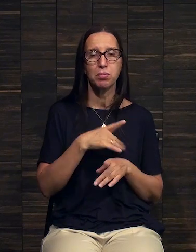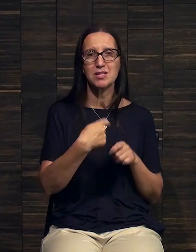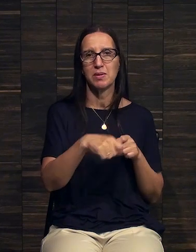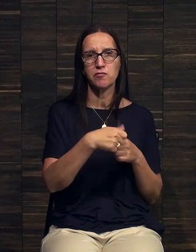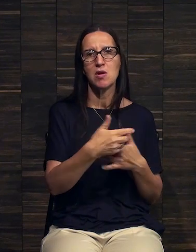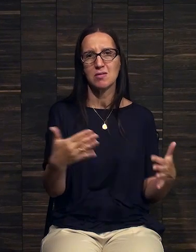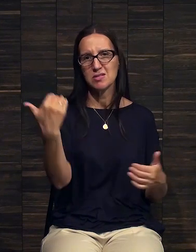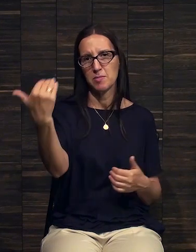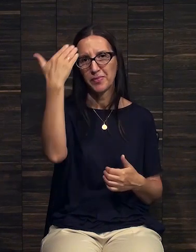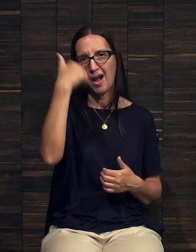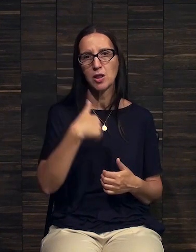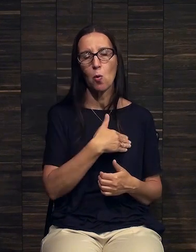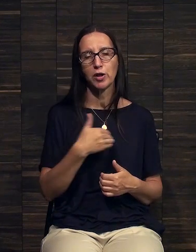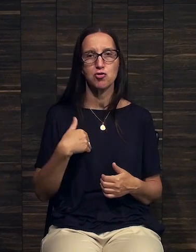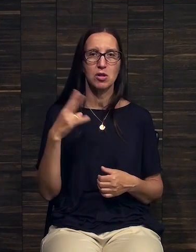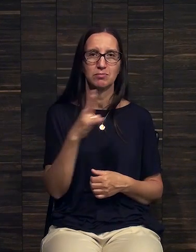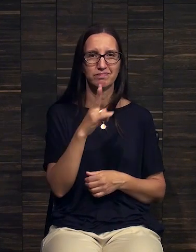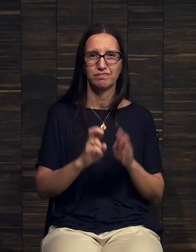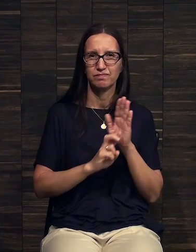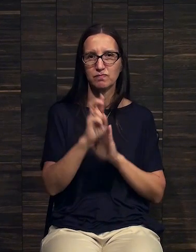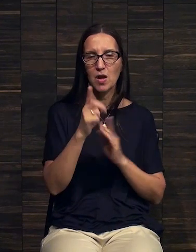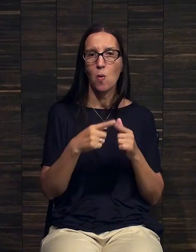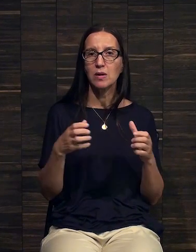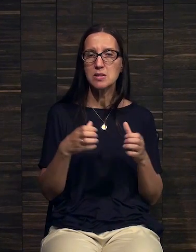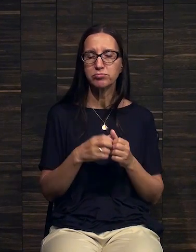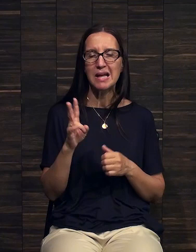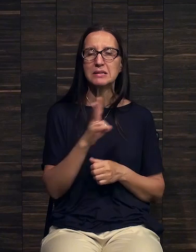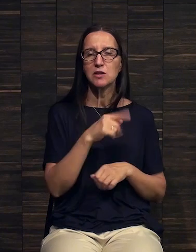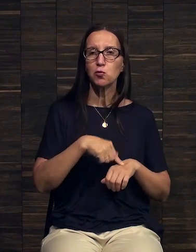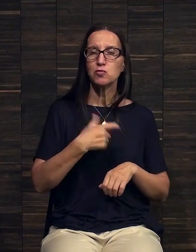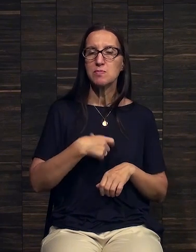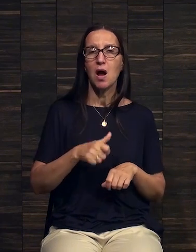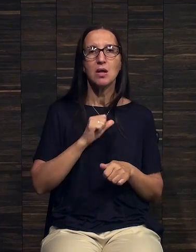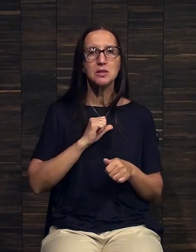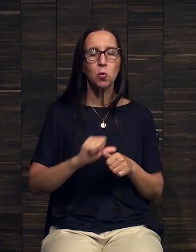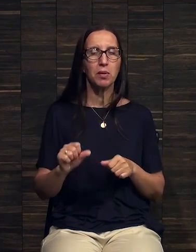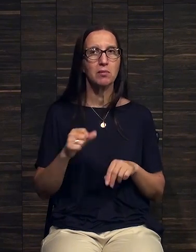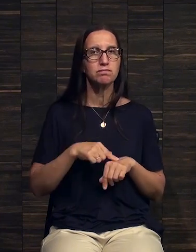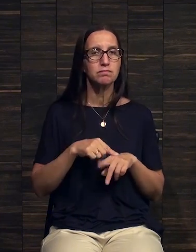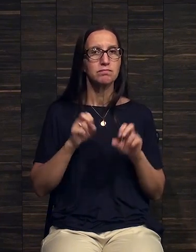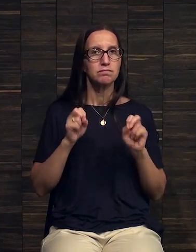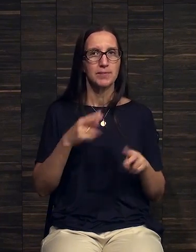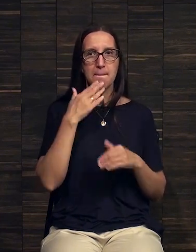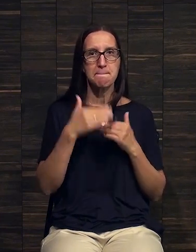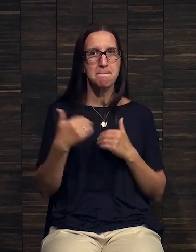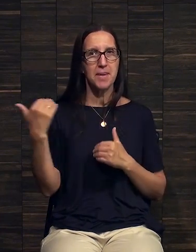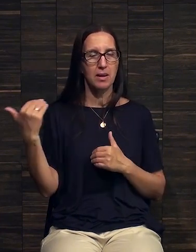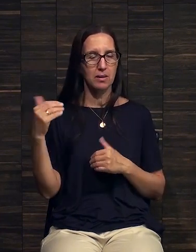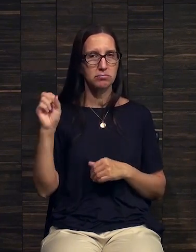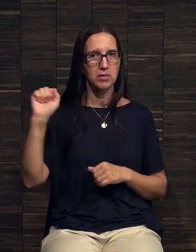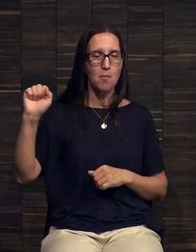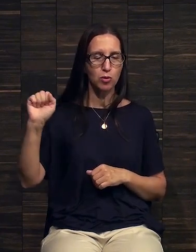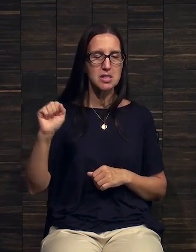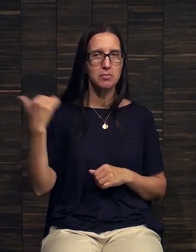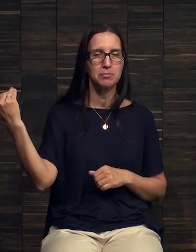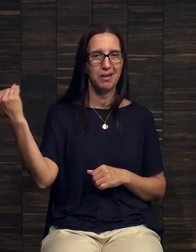it was sponsored by a Catholic organization. The church felt vulnerable before the